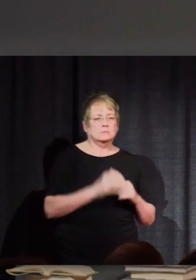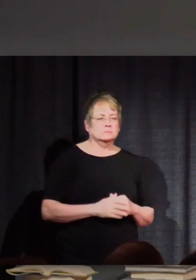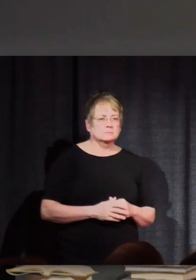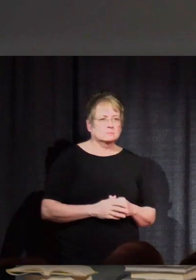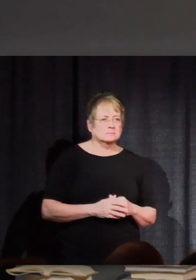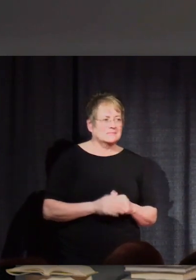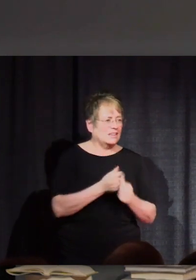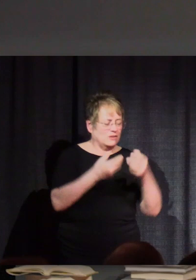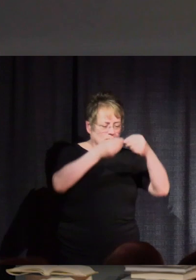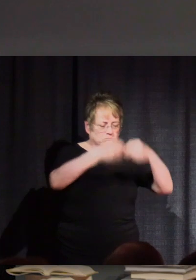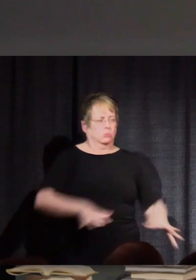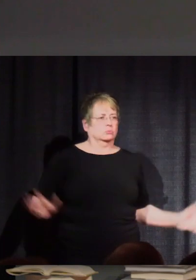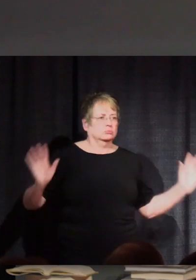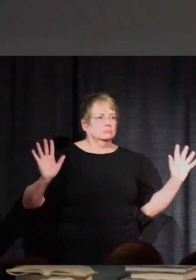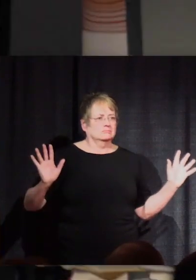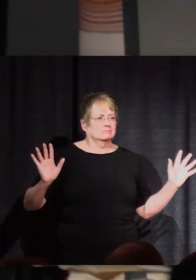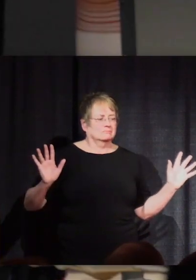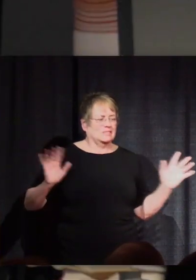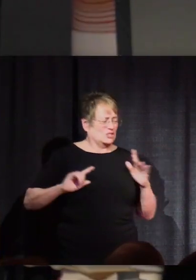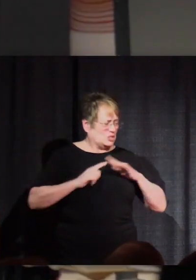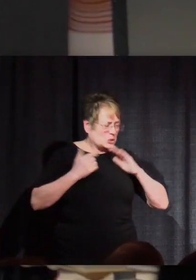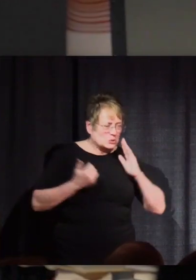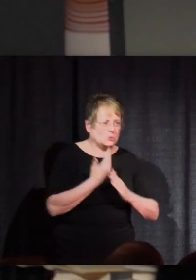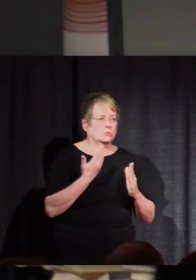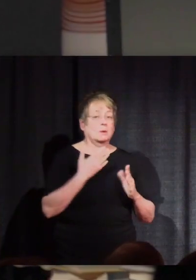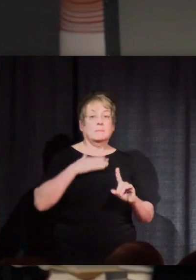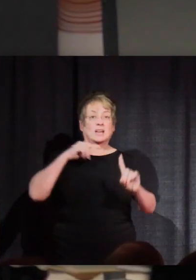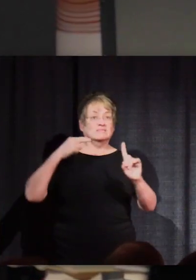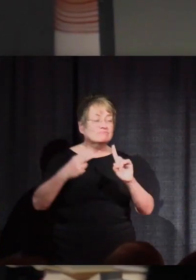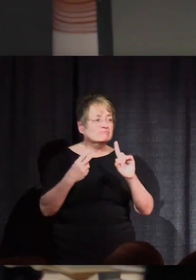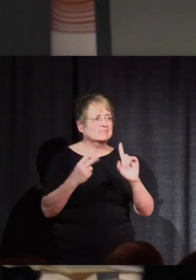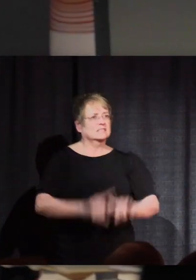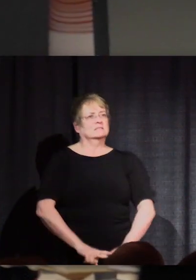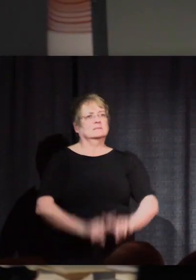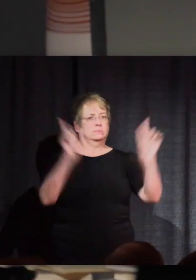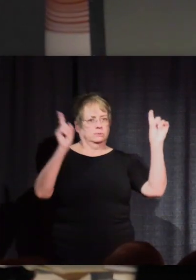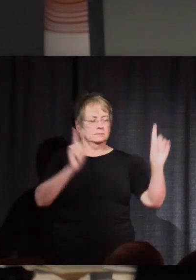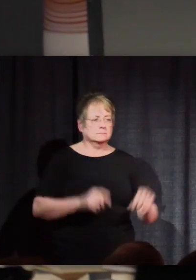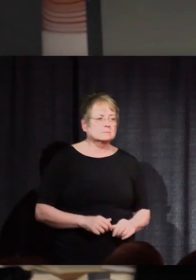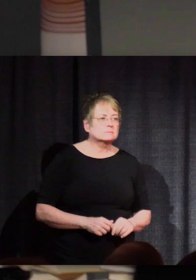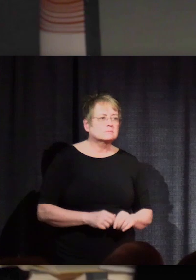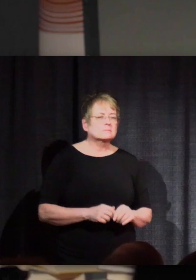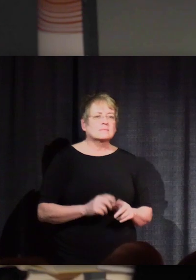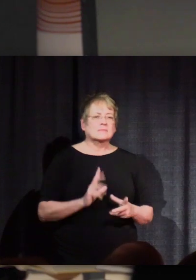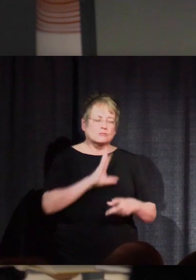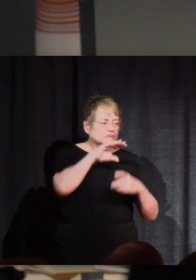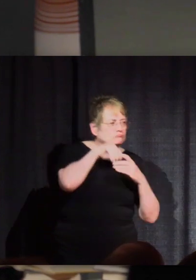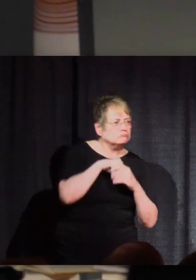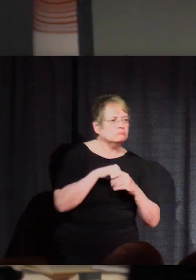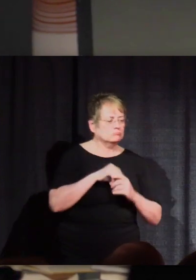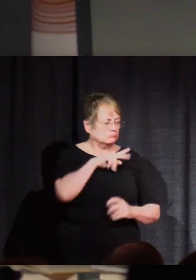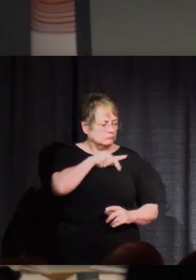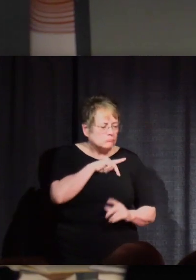Losing everything pushed me to have a completely different outlook on life. I devoted myself to personal